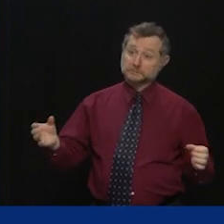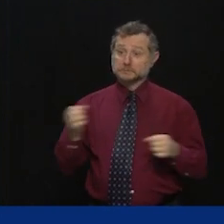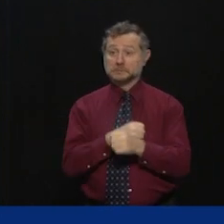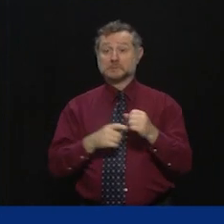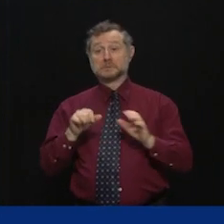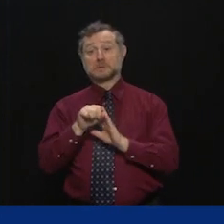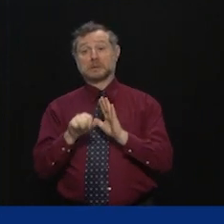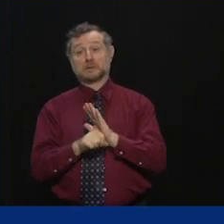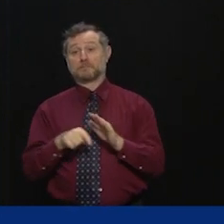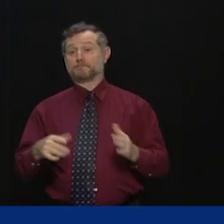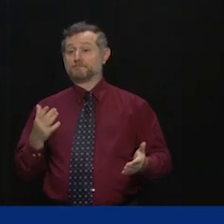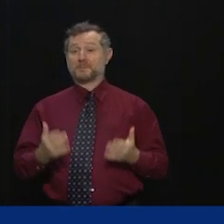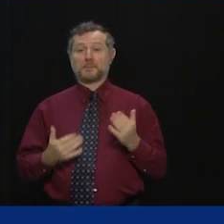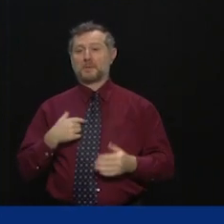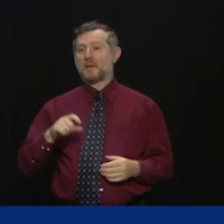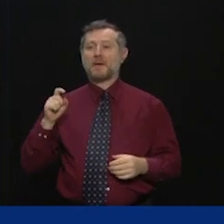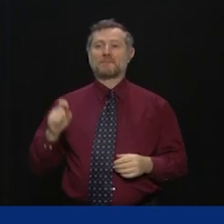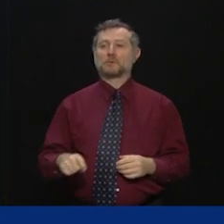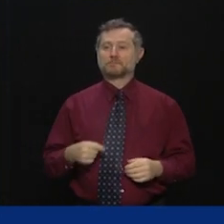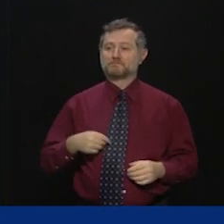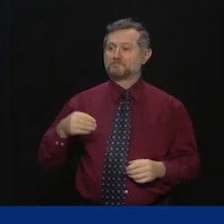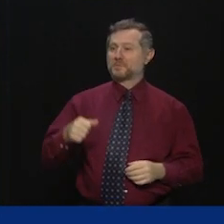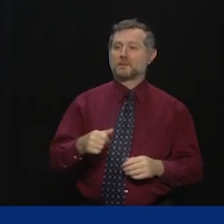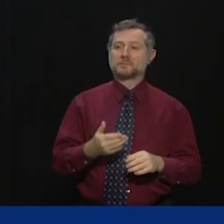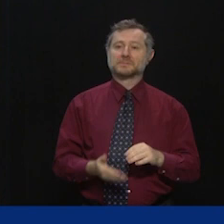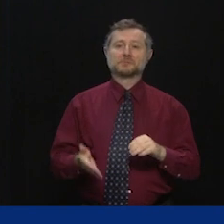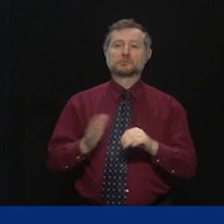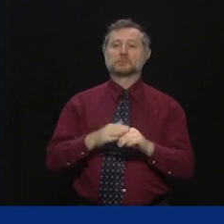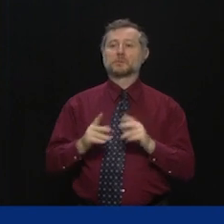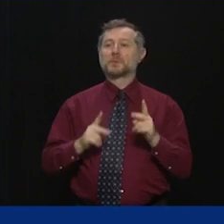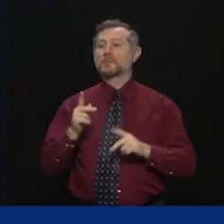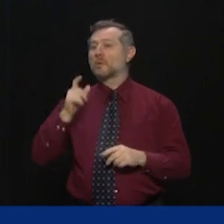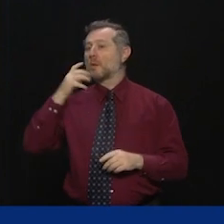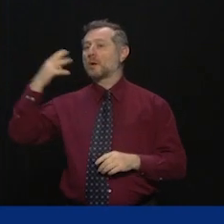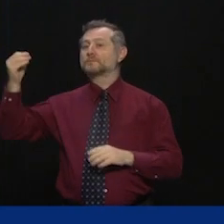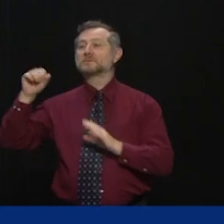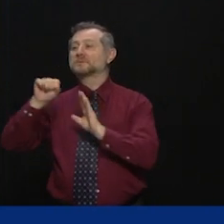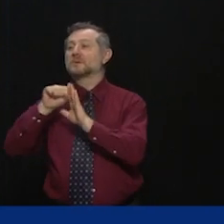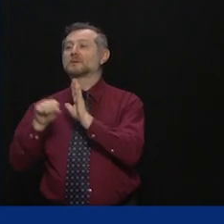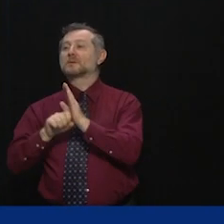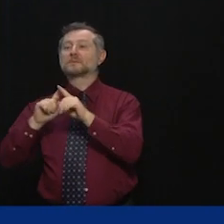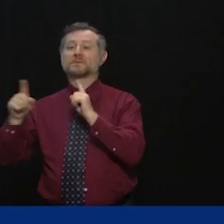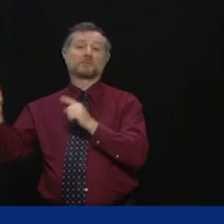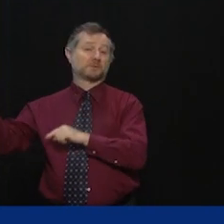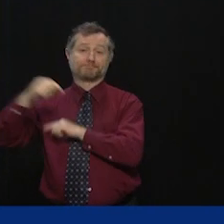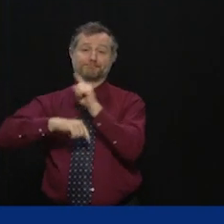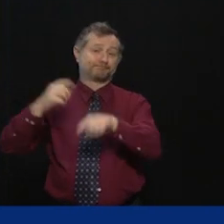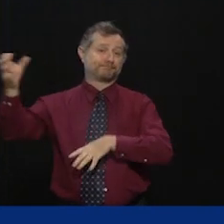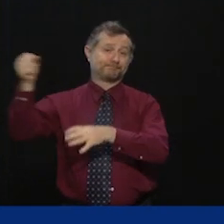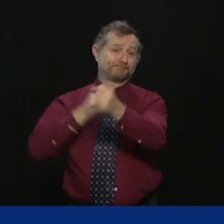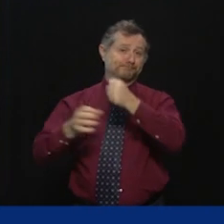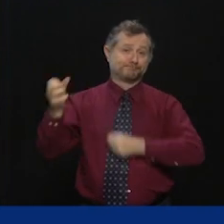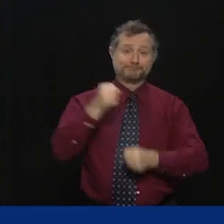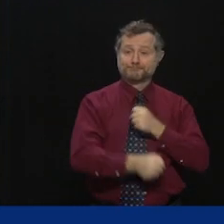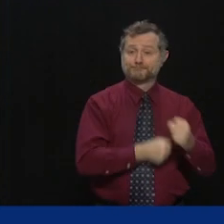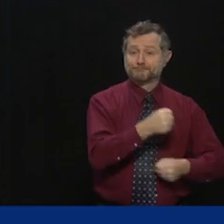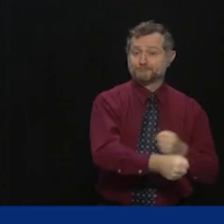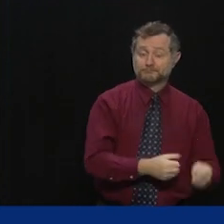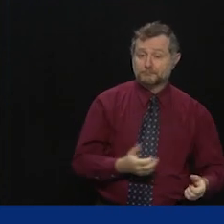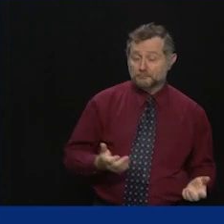supplement pay for people, bring people from out of state and elsewhere to entice them. I have no doubt in my mind that that's going to have to be the case as we bring people from